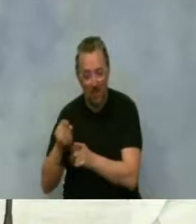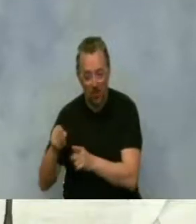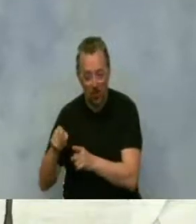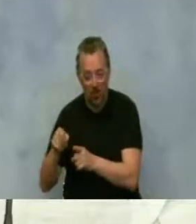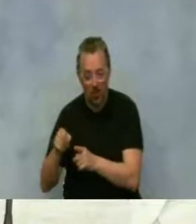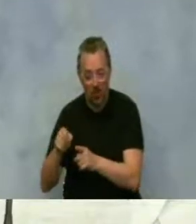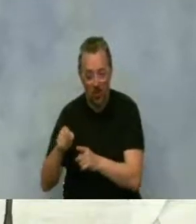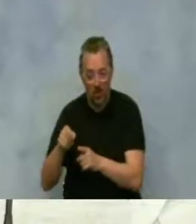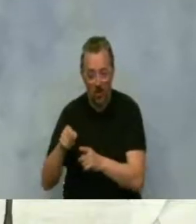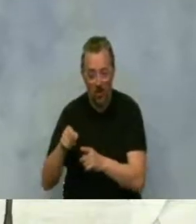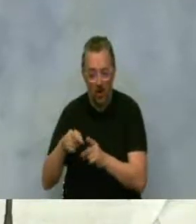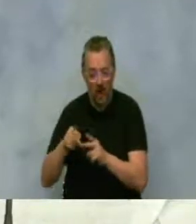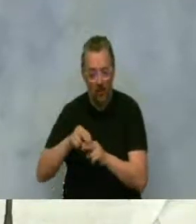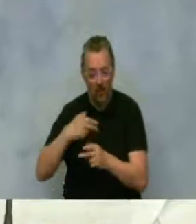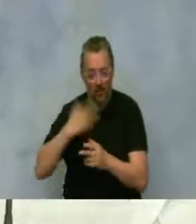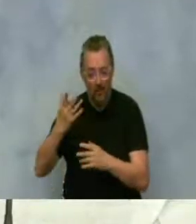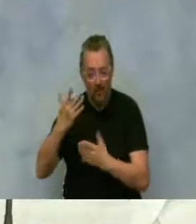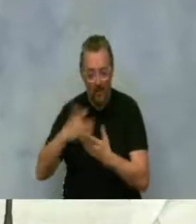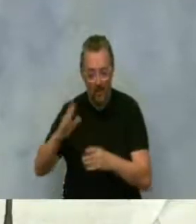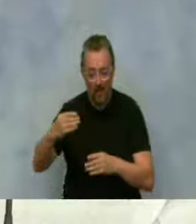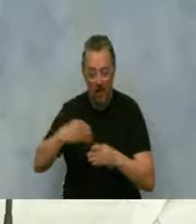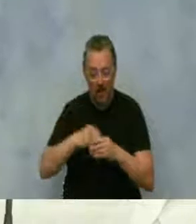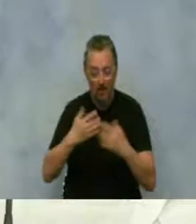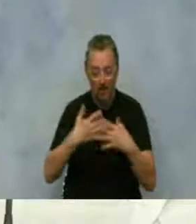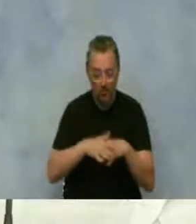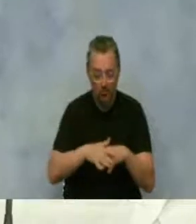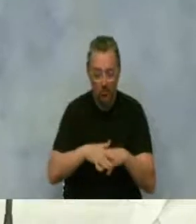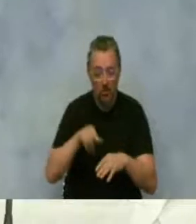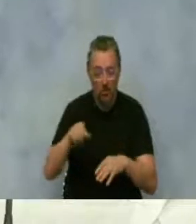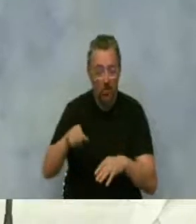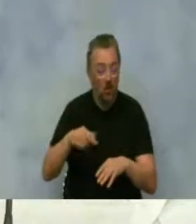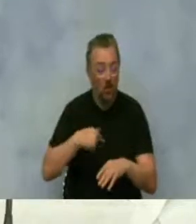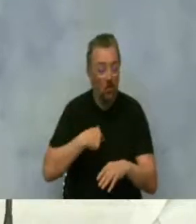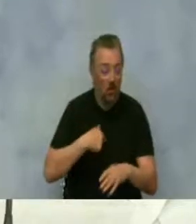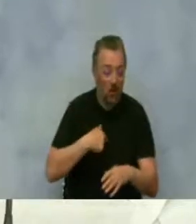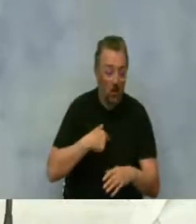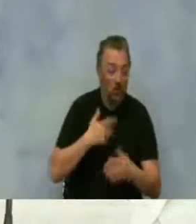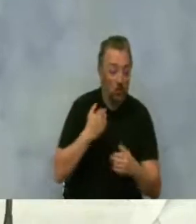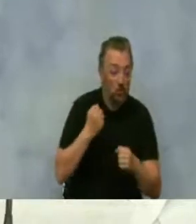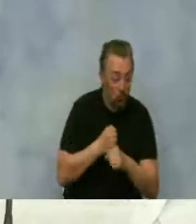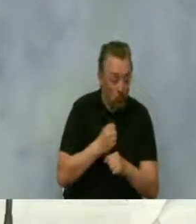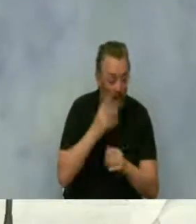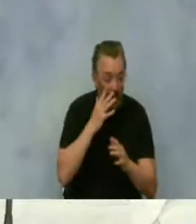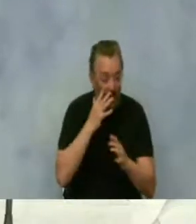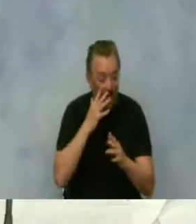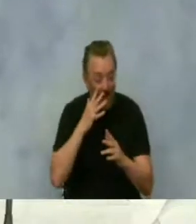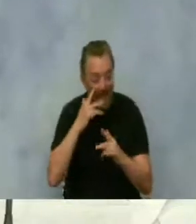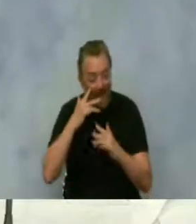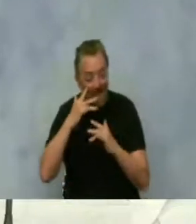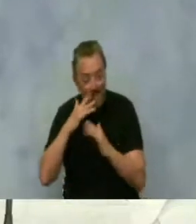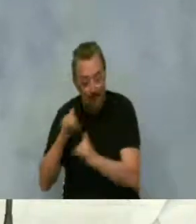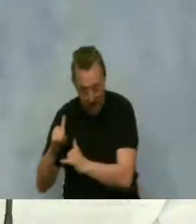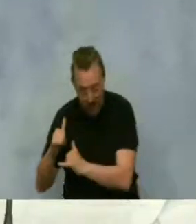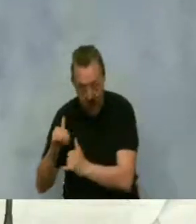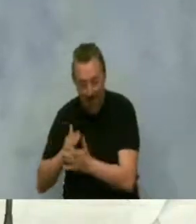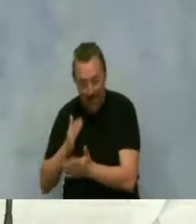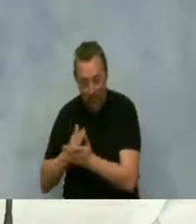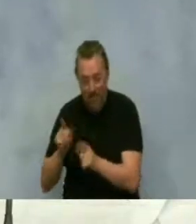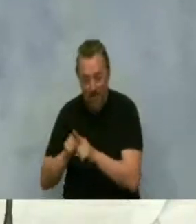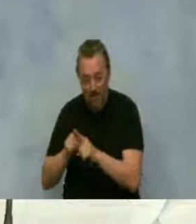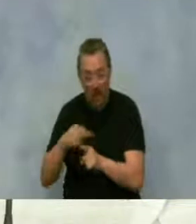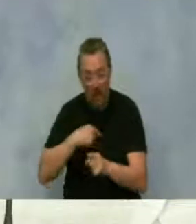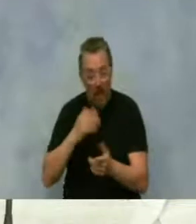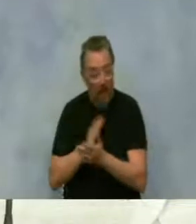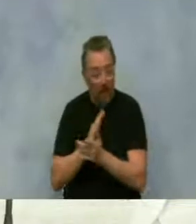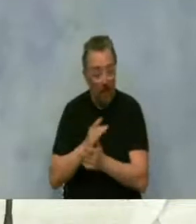which would be mainstream housing. And with these, again, we would inspect these to try and make sure they were at the same standard. But if there's any particular issues, I'd be happy to speak to you